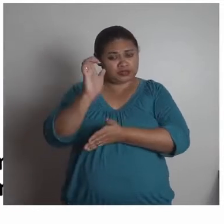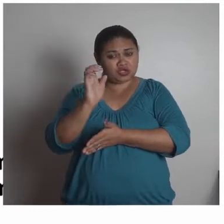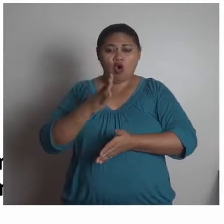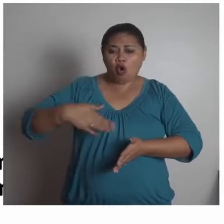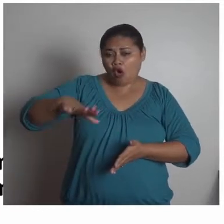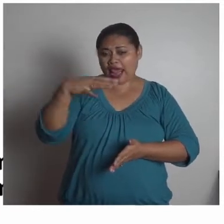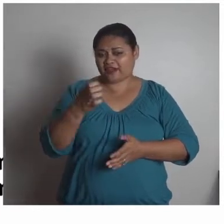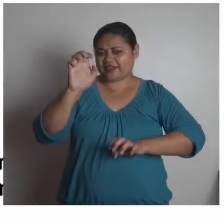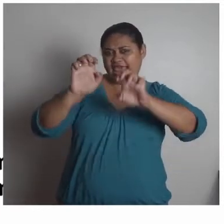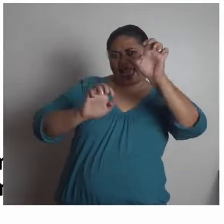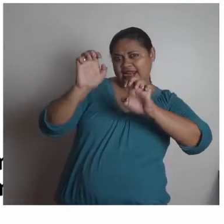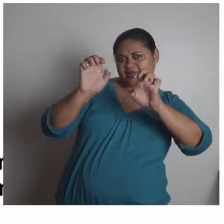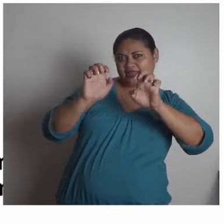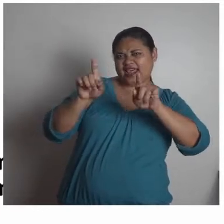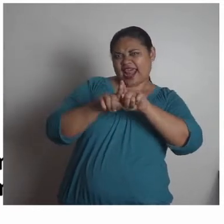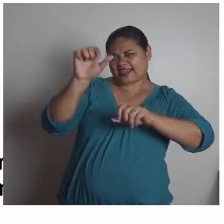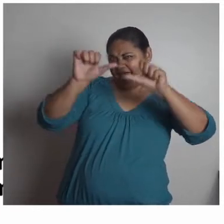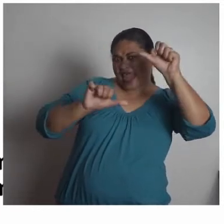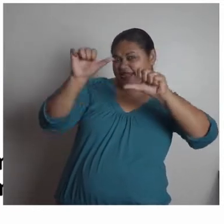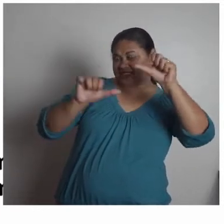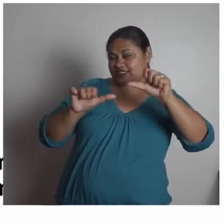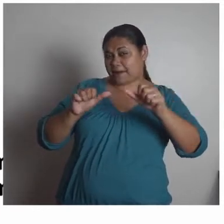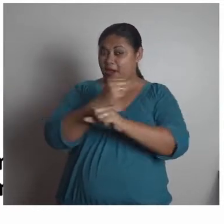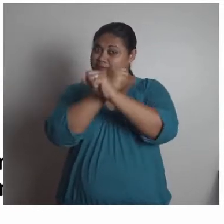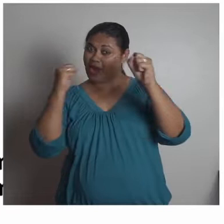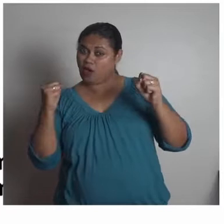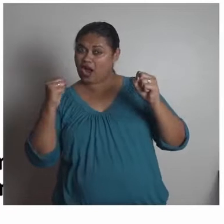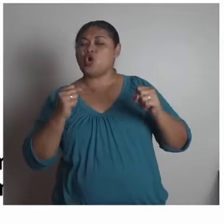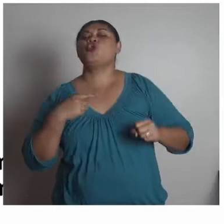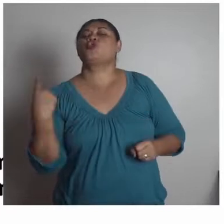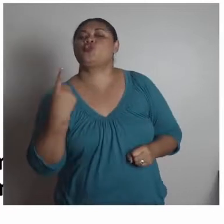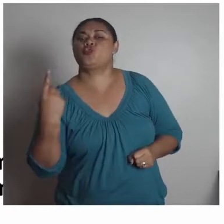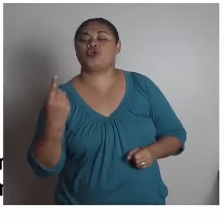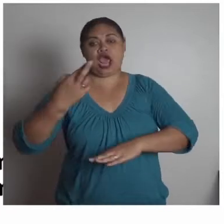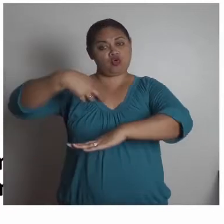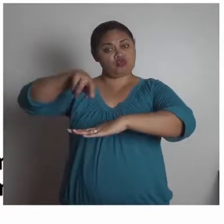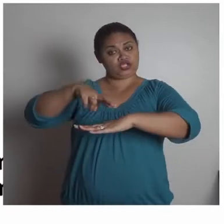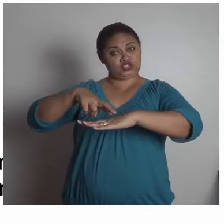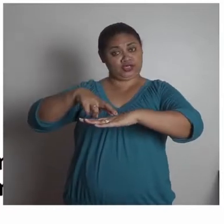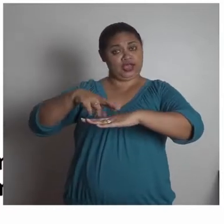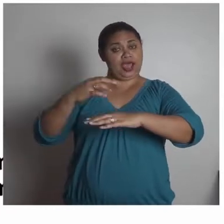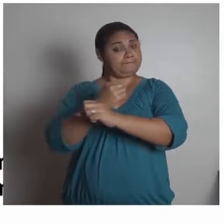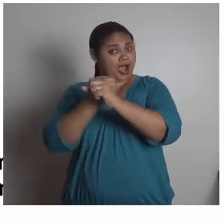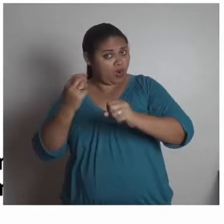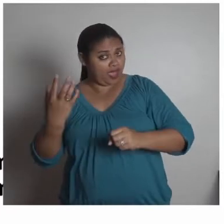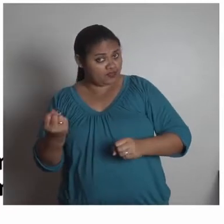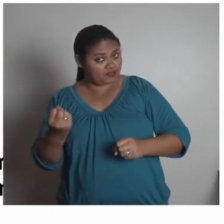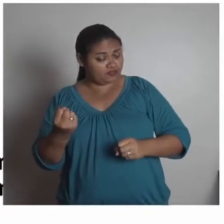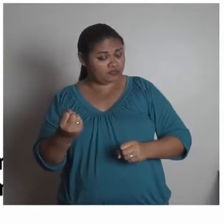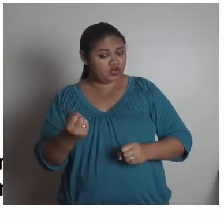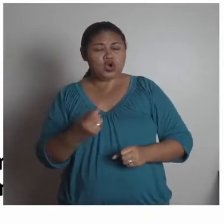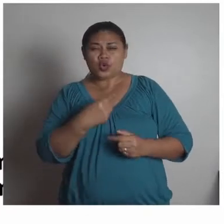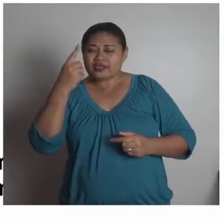when we think about economics, do all of us do an analysis of power? Do we think about who in our region